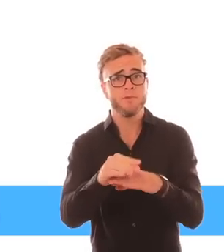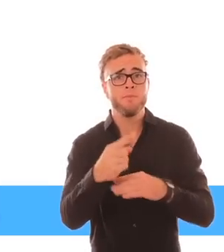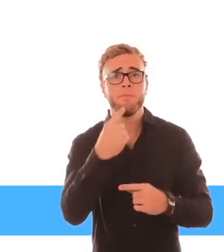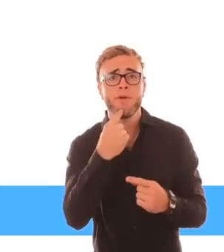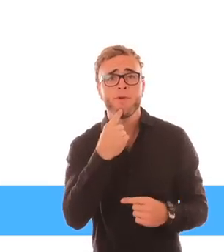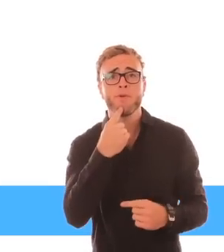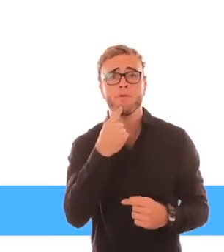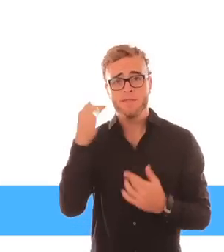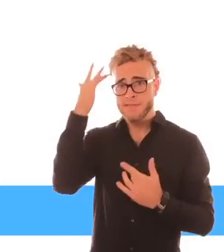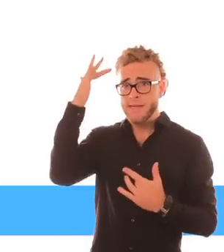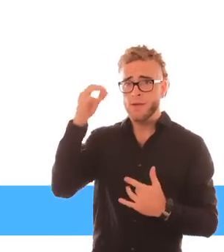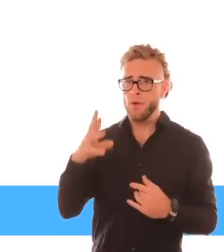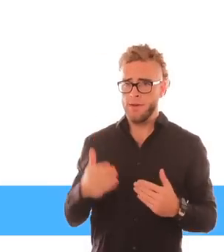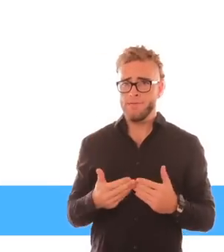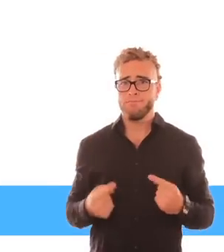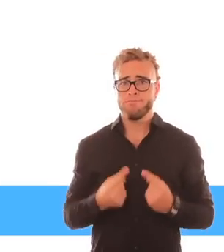or vulnerable.